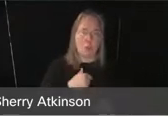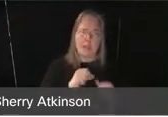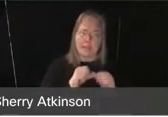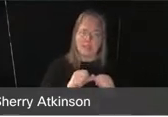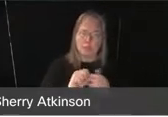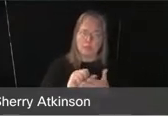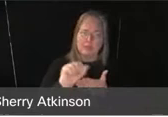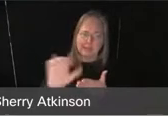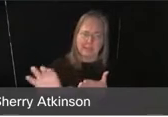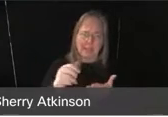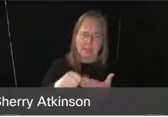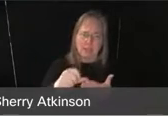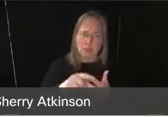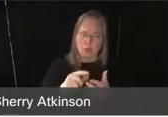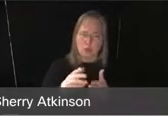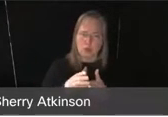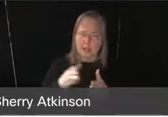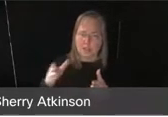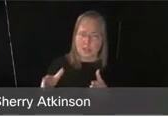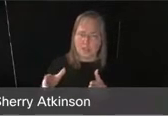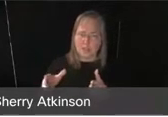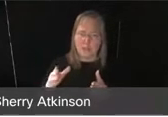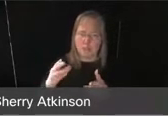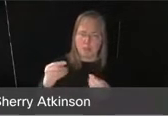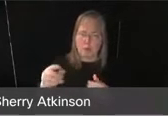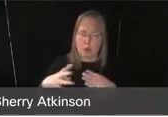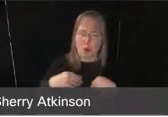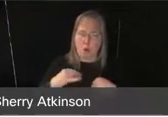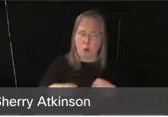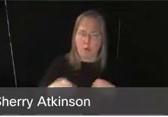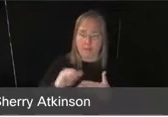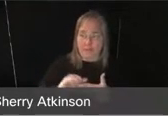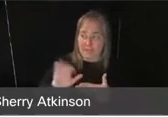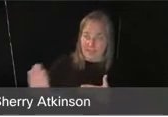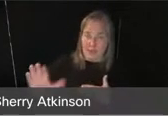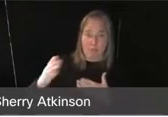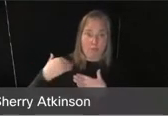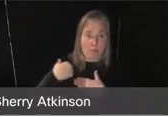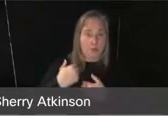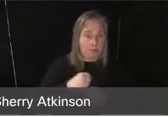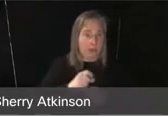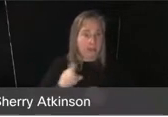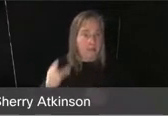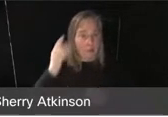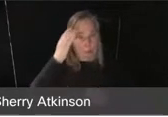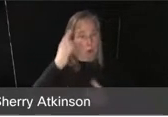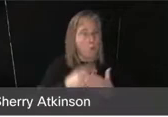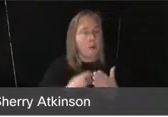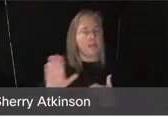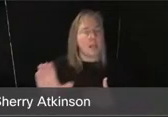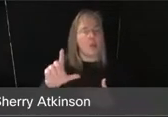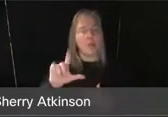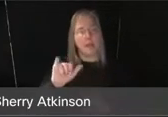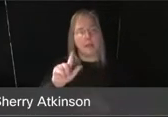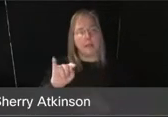adjacent property owners if it is their responsibility to make them aware of what their liability concerns are.